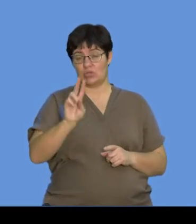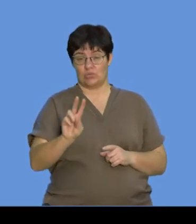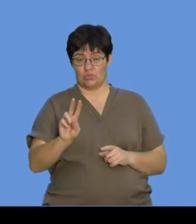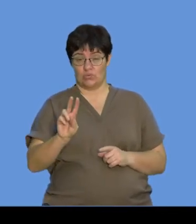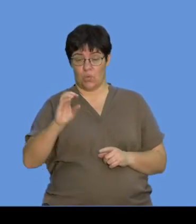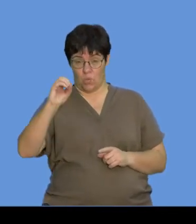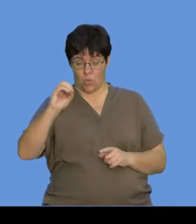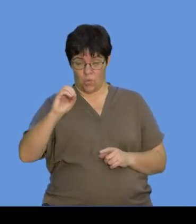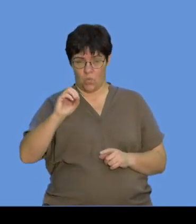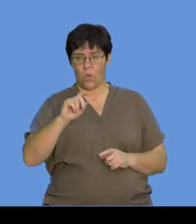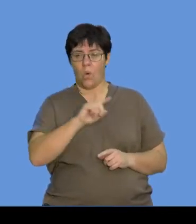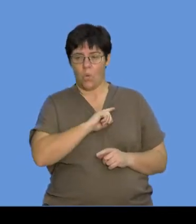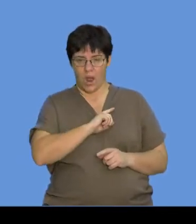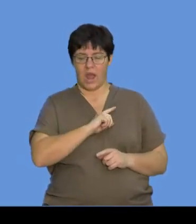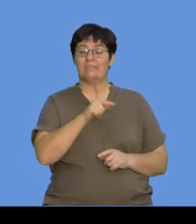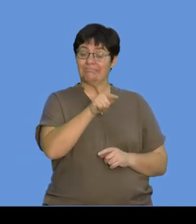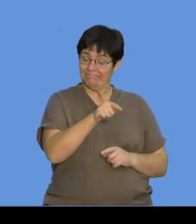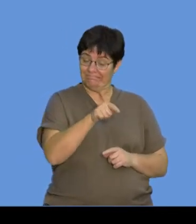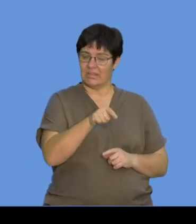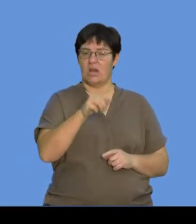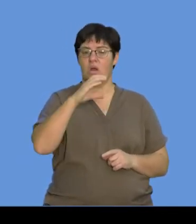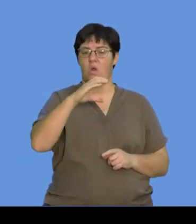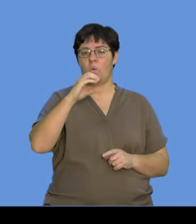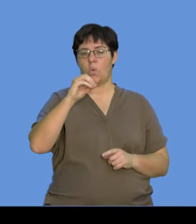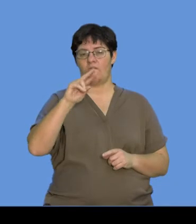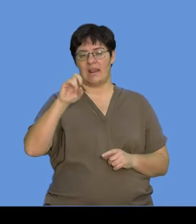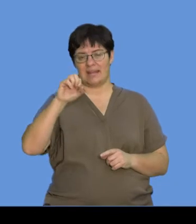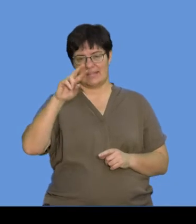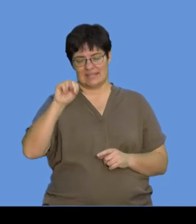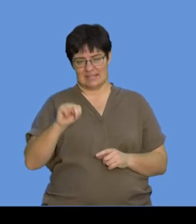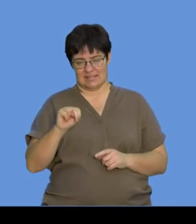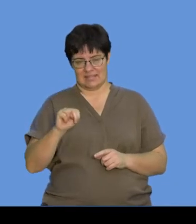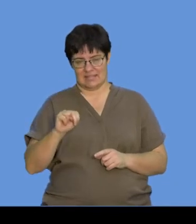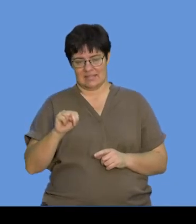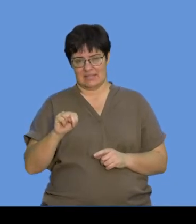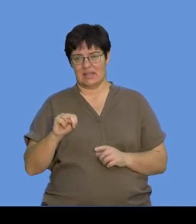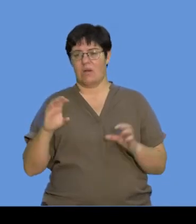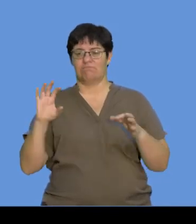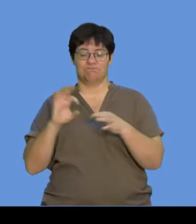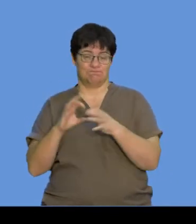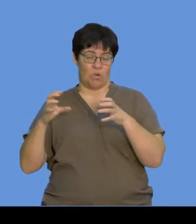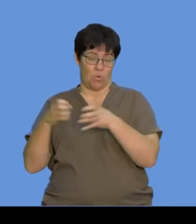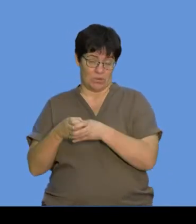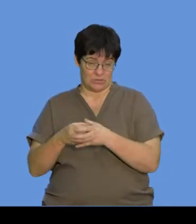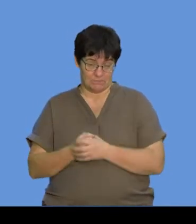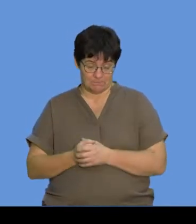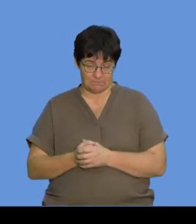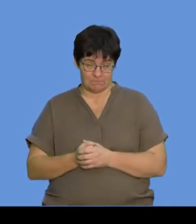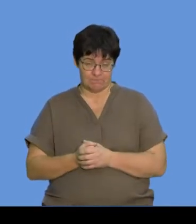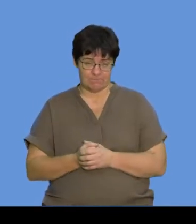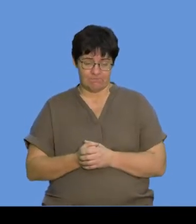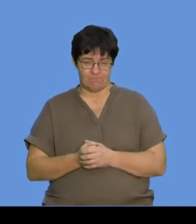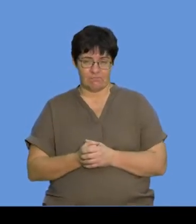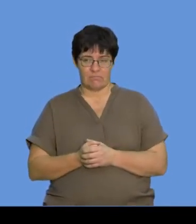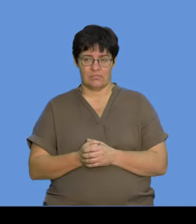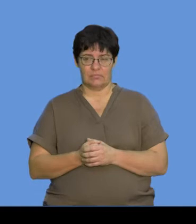okay? Why are we saying this is a molecule? This is a covalent compound, right? Let's just break it down so that we understand the